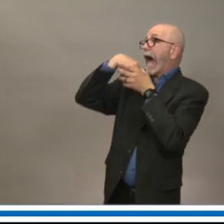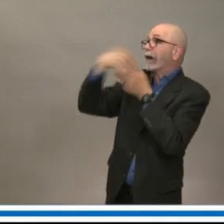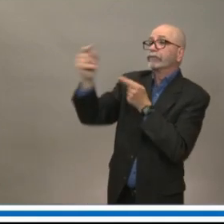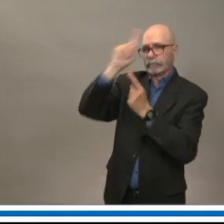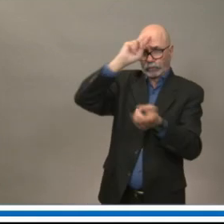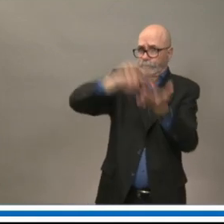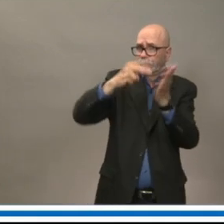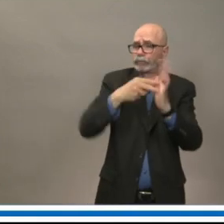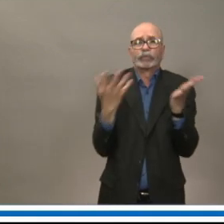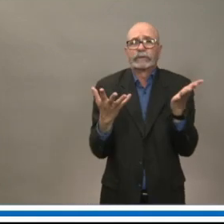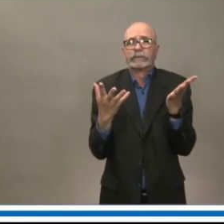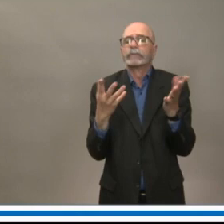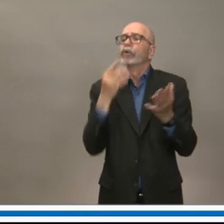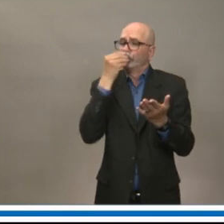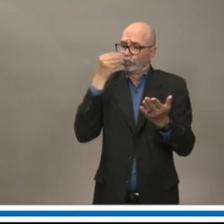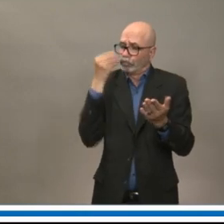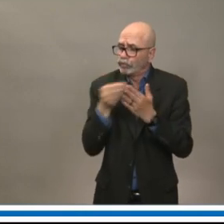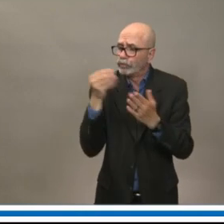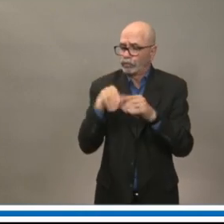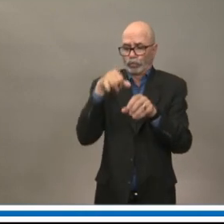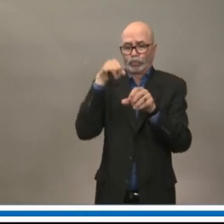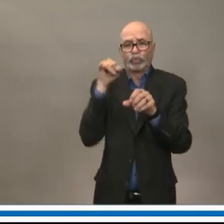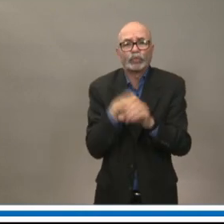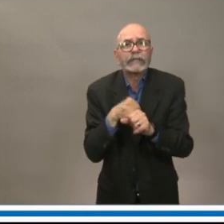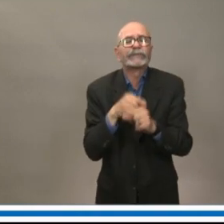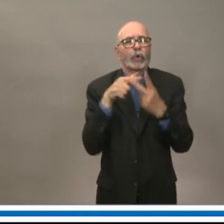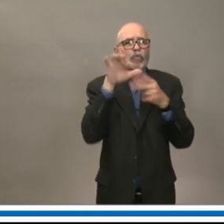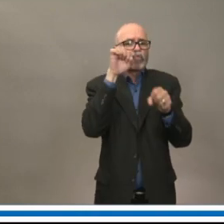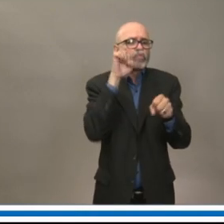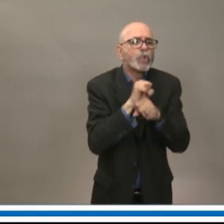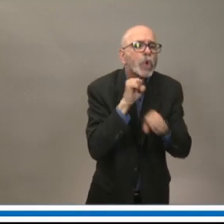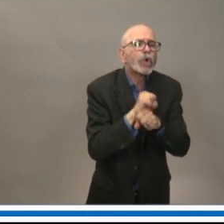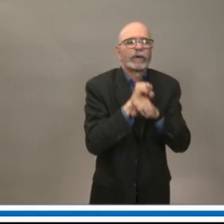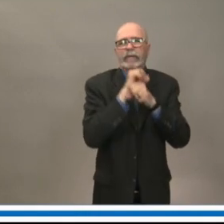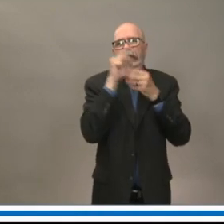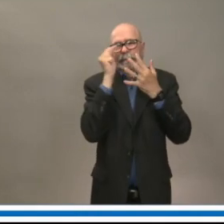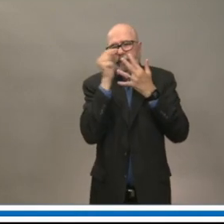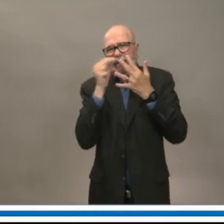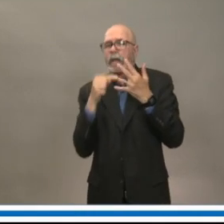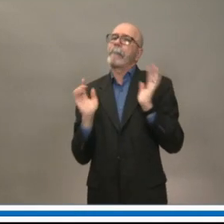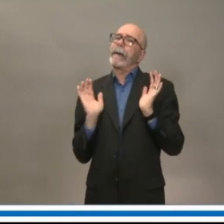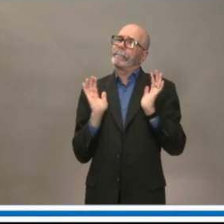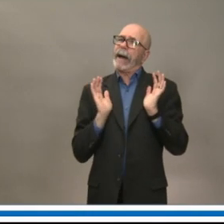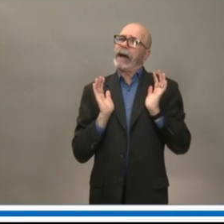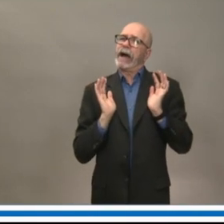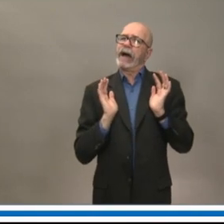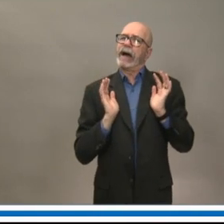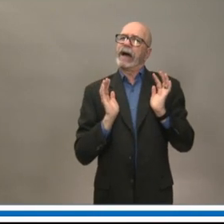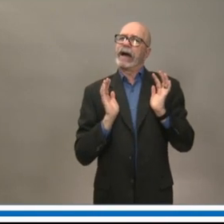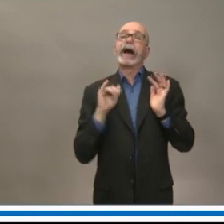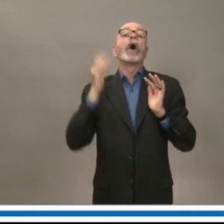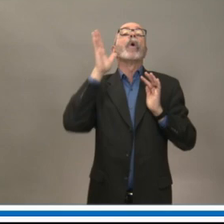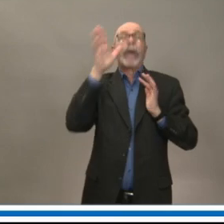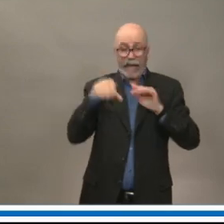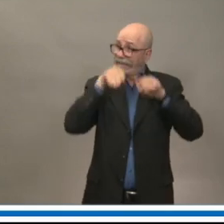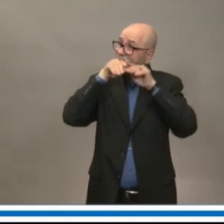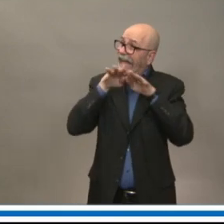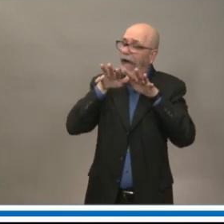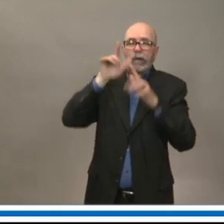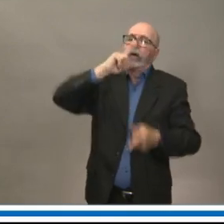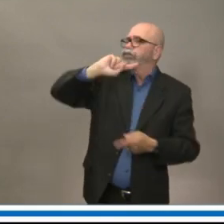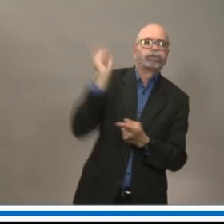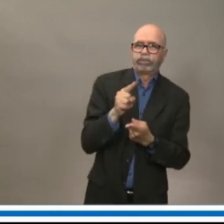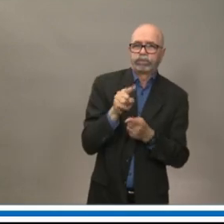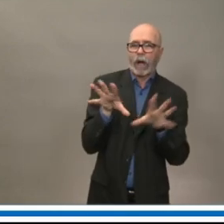The more we do this, the less will be the impact from COVID-19, and the sooner we can return to normal. So I think it's really important that we